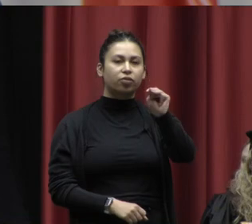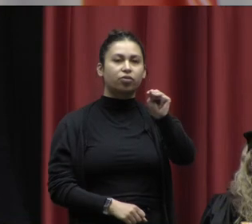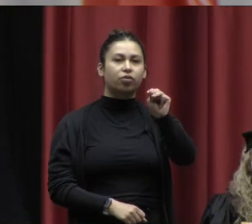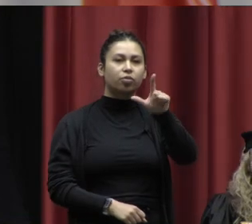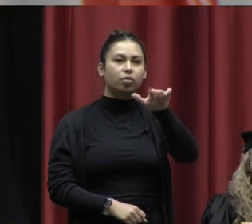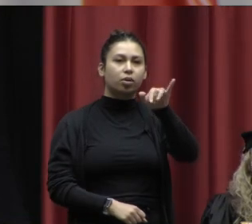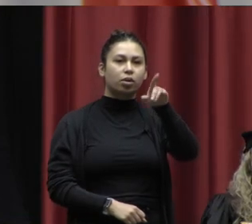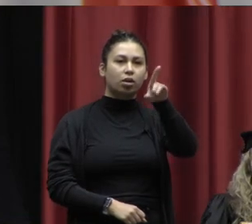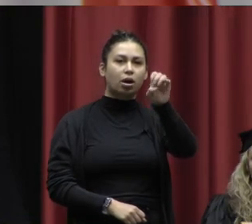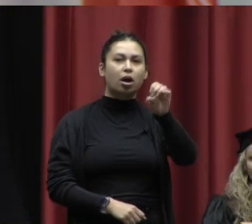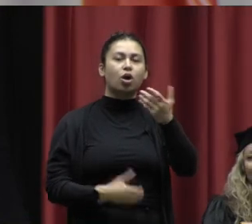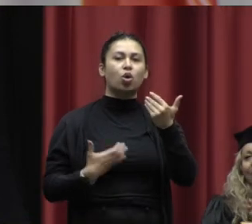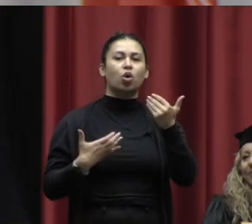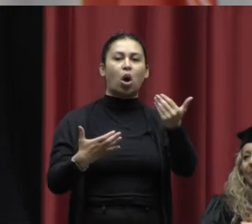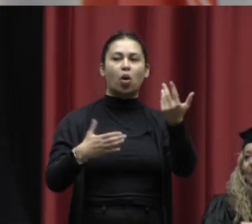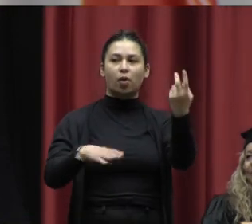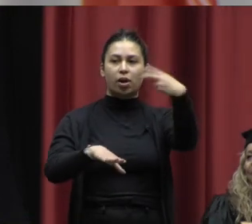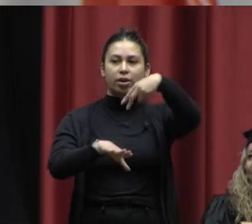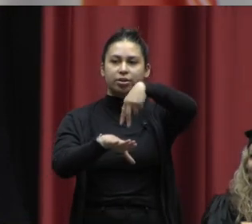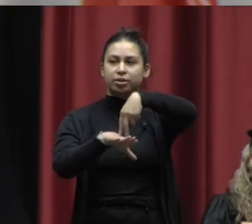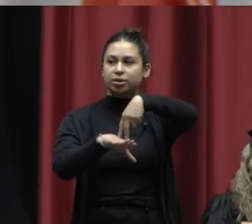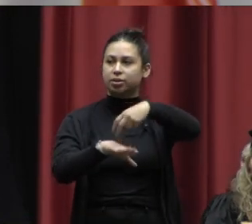stand?